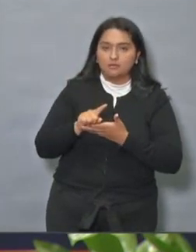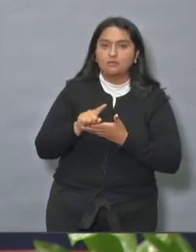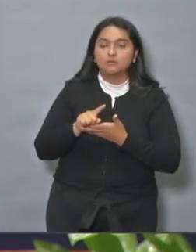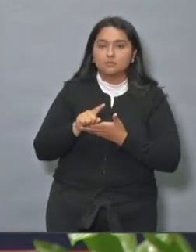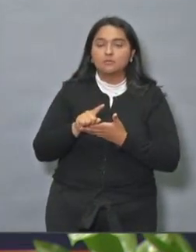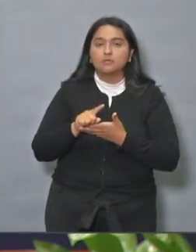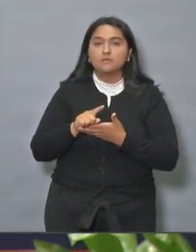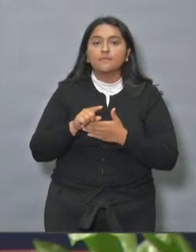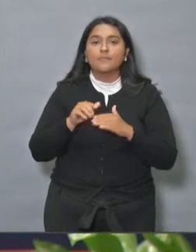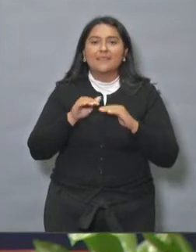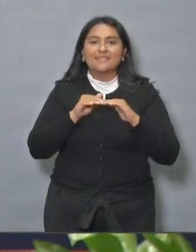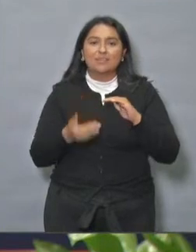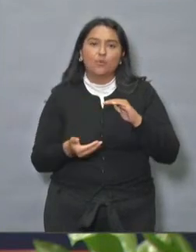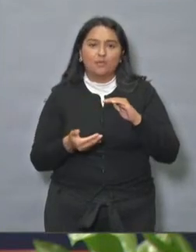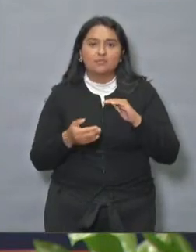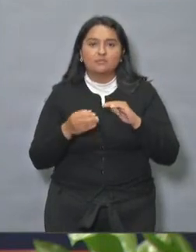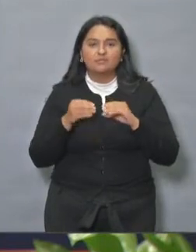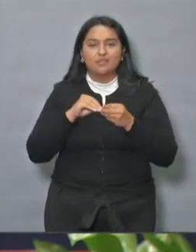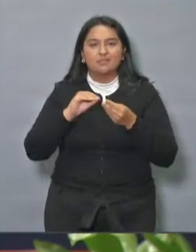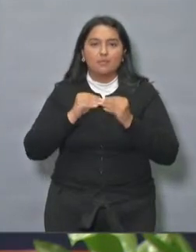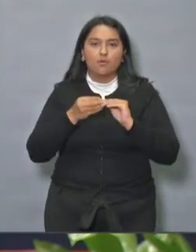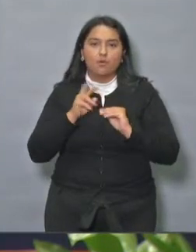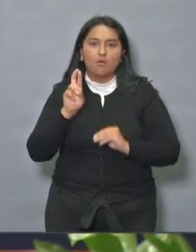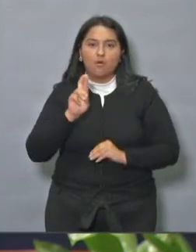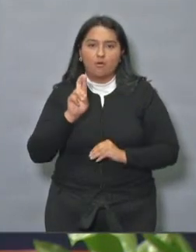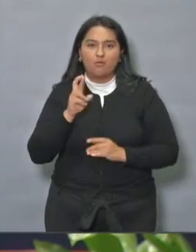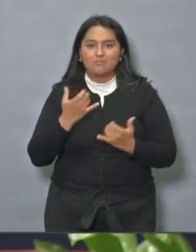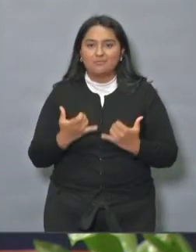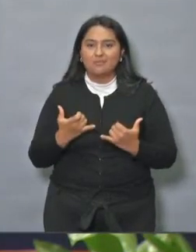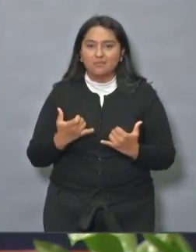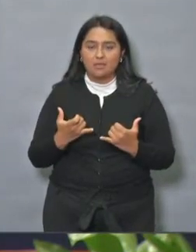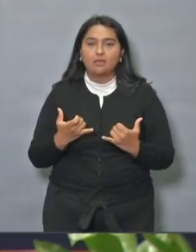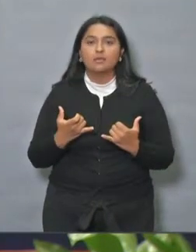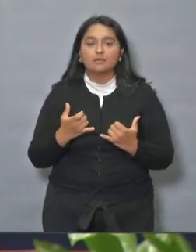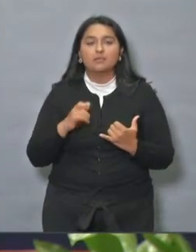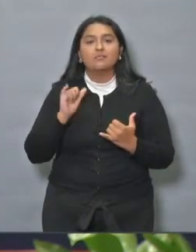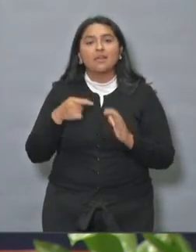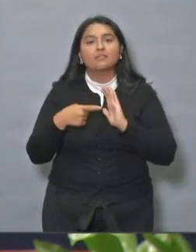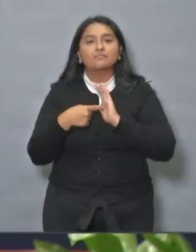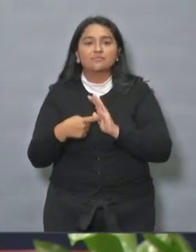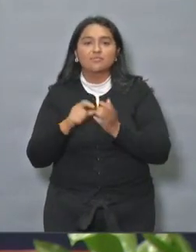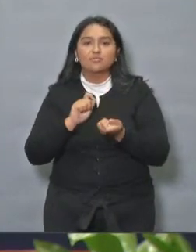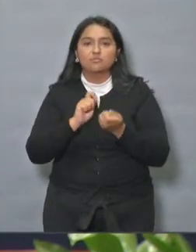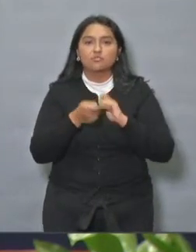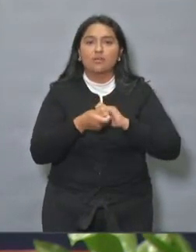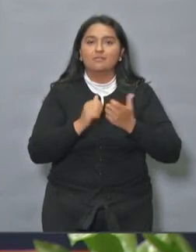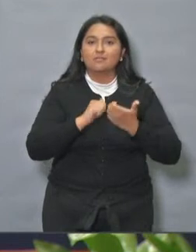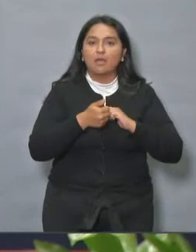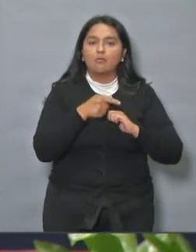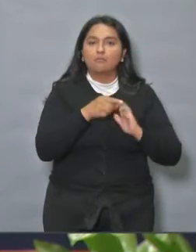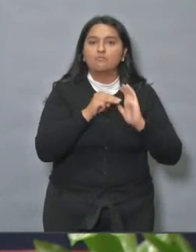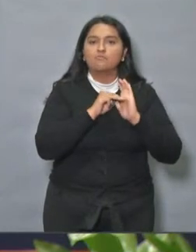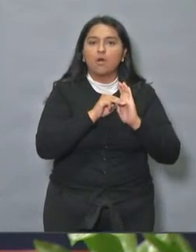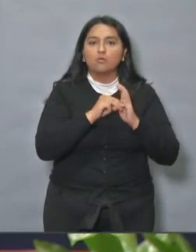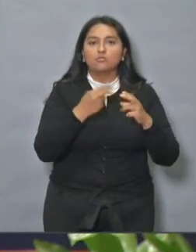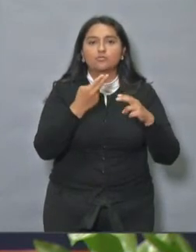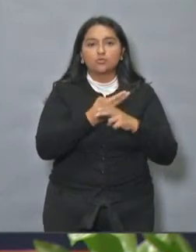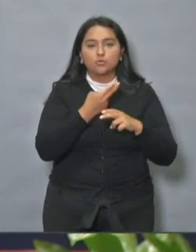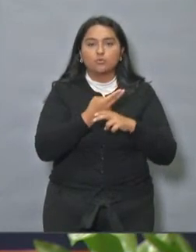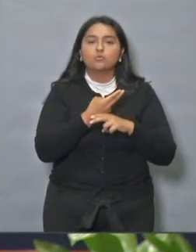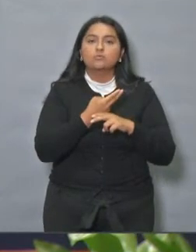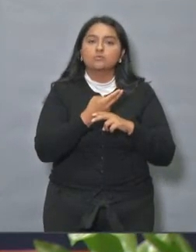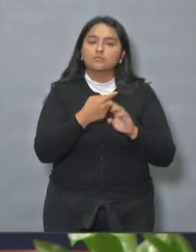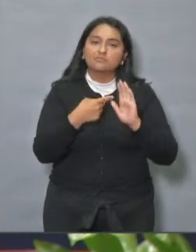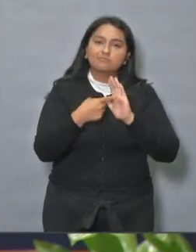slight decrease in R today versus what we've shared with you previously reflects a change in how the model is being used to estimate that